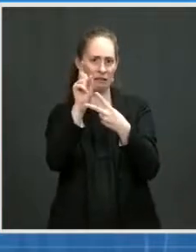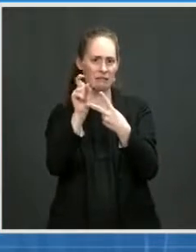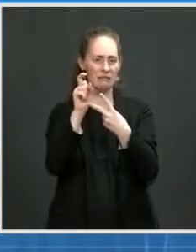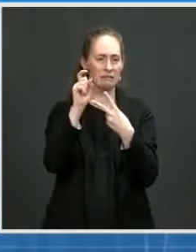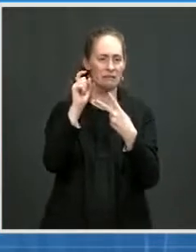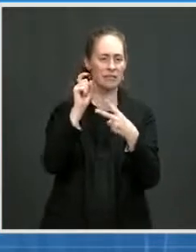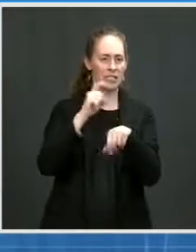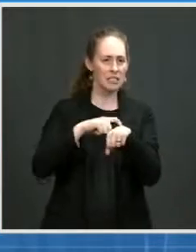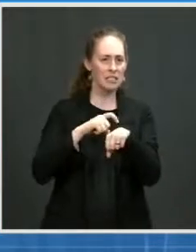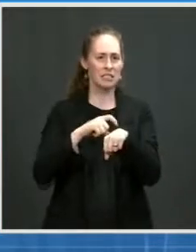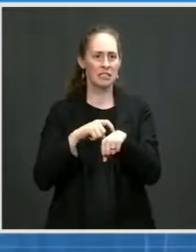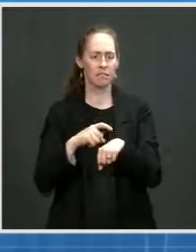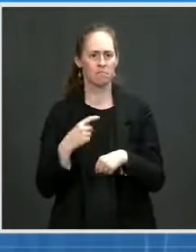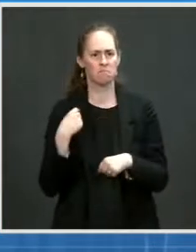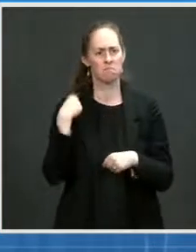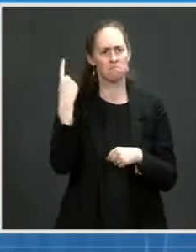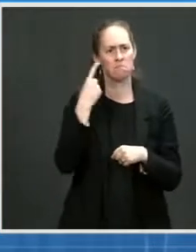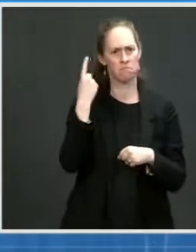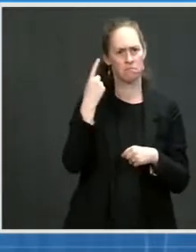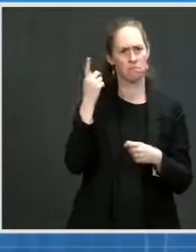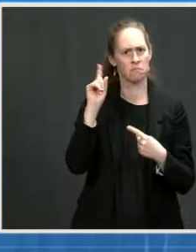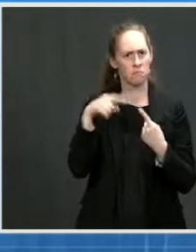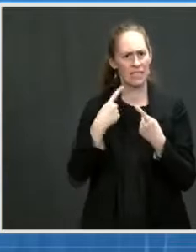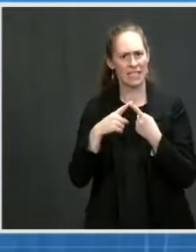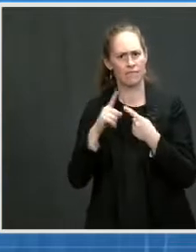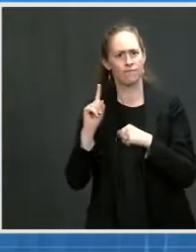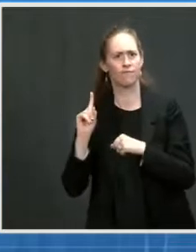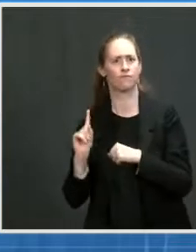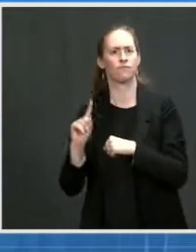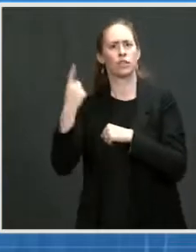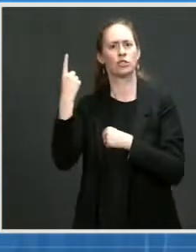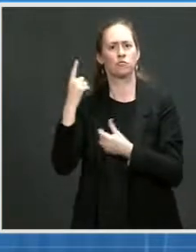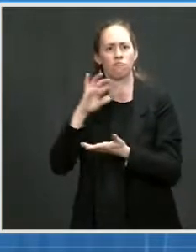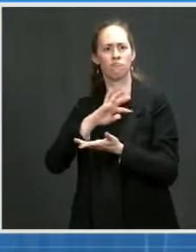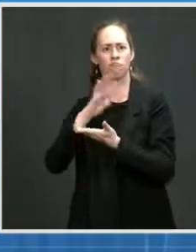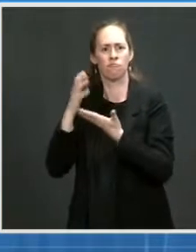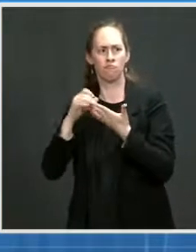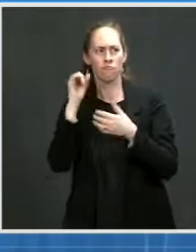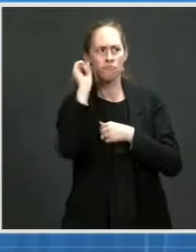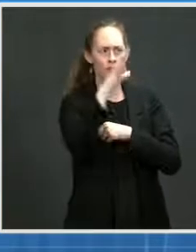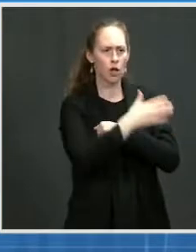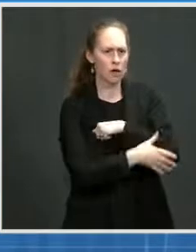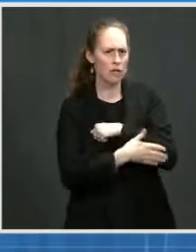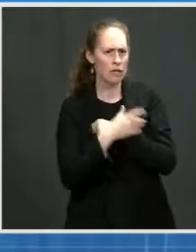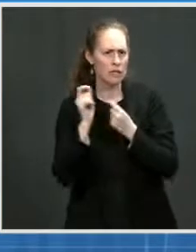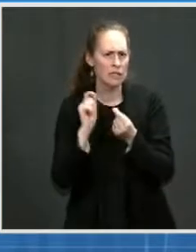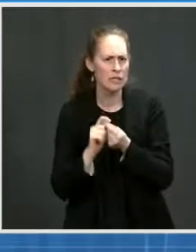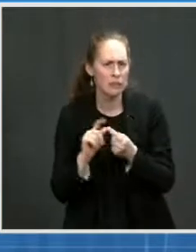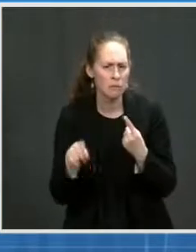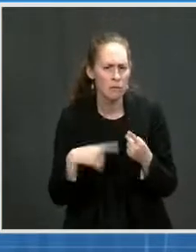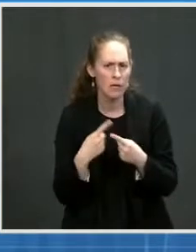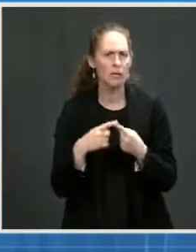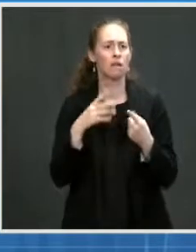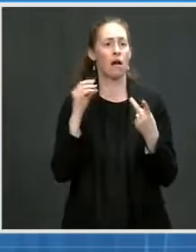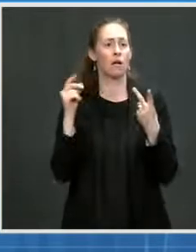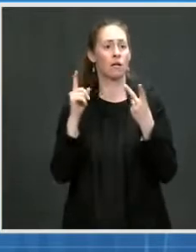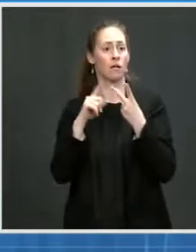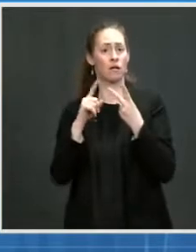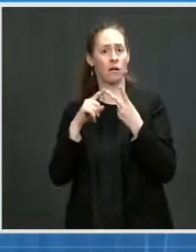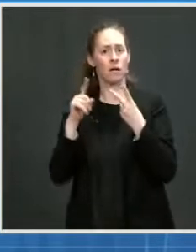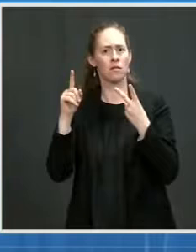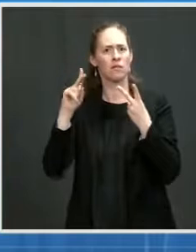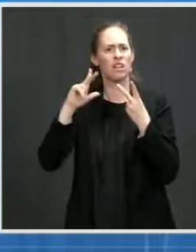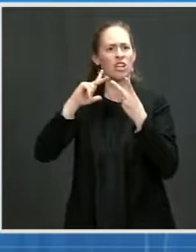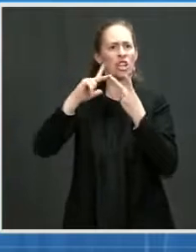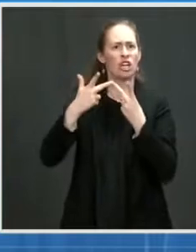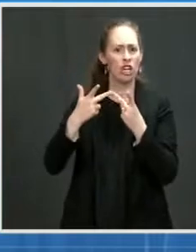being shipped overseas? And also on the booster, I know you don't have an answer yet on whether or not we'll need one, but